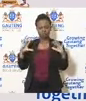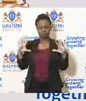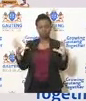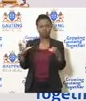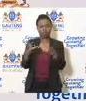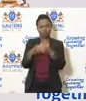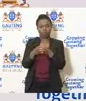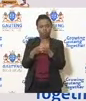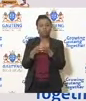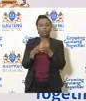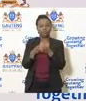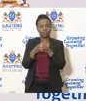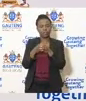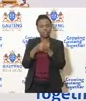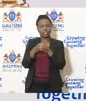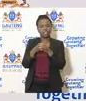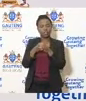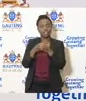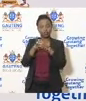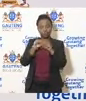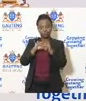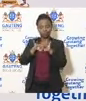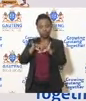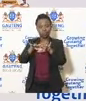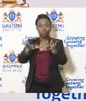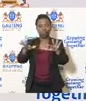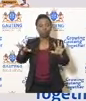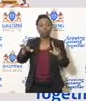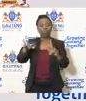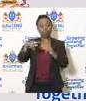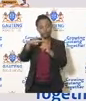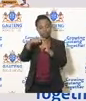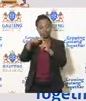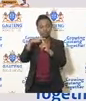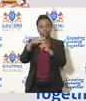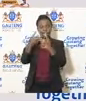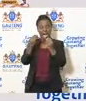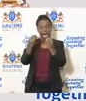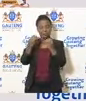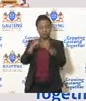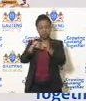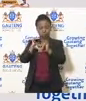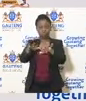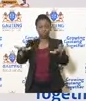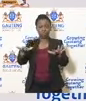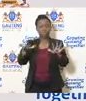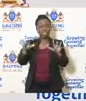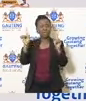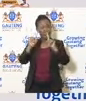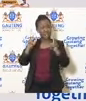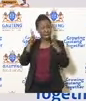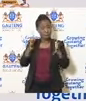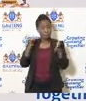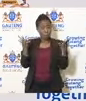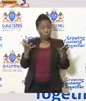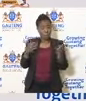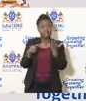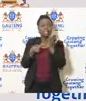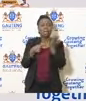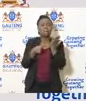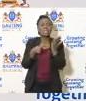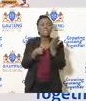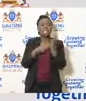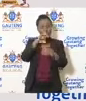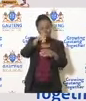that cluster outbreak there on the number of people, especially in the Tembisa settlements, including